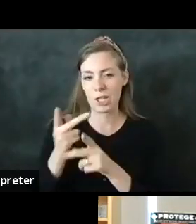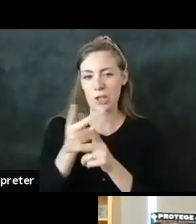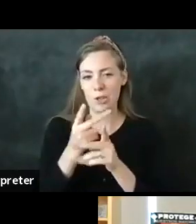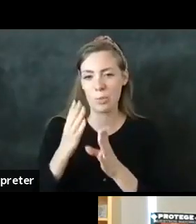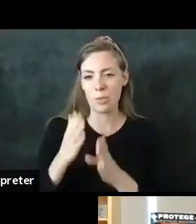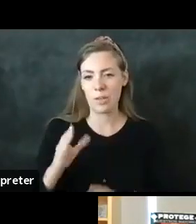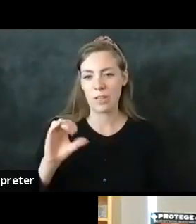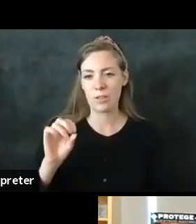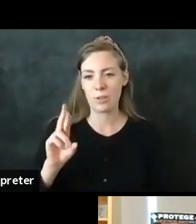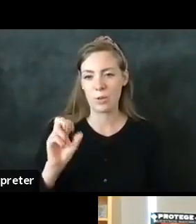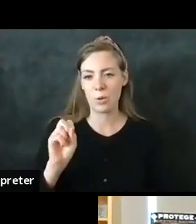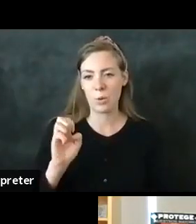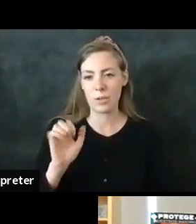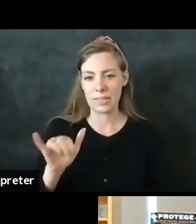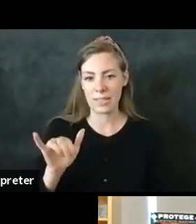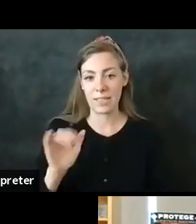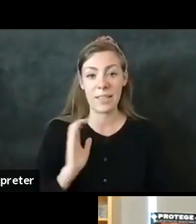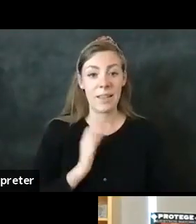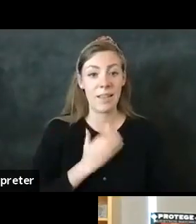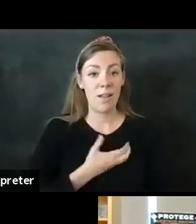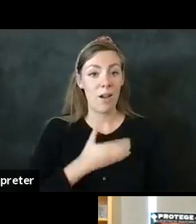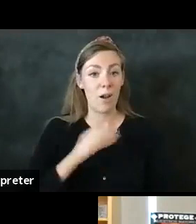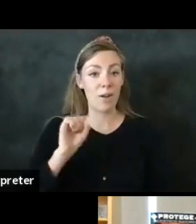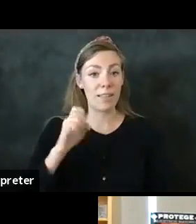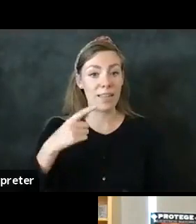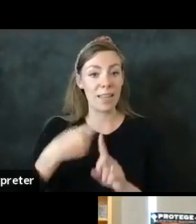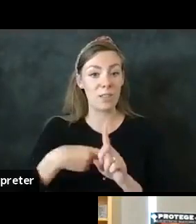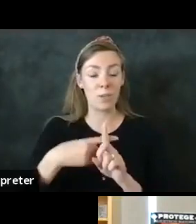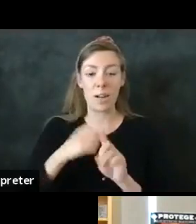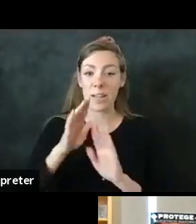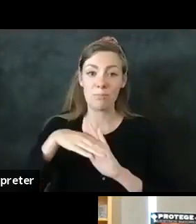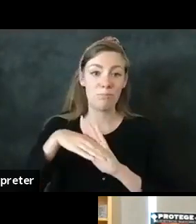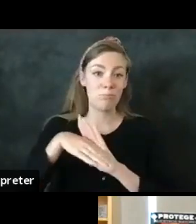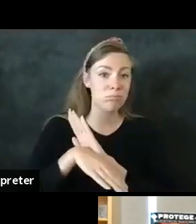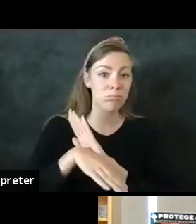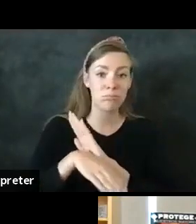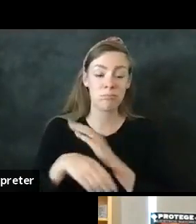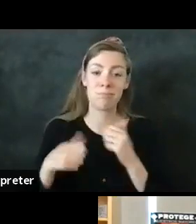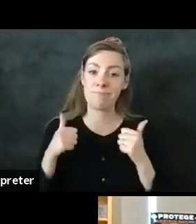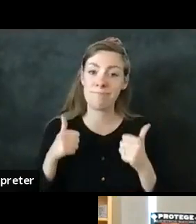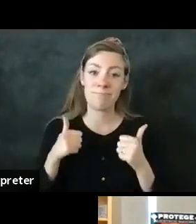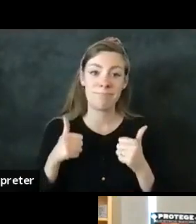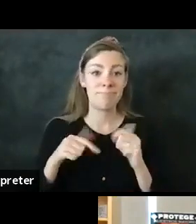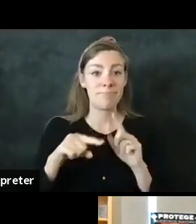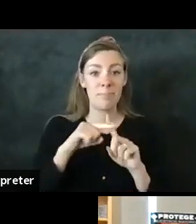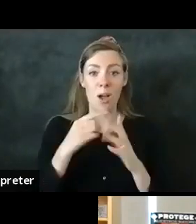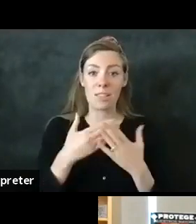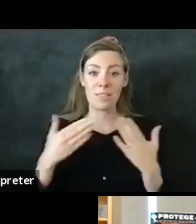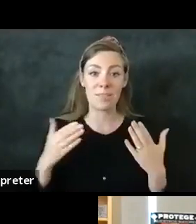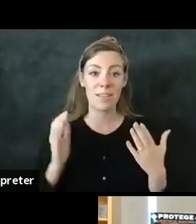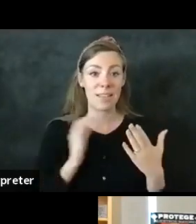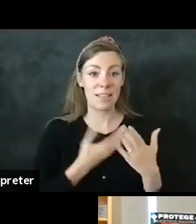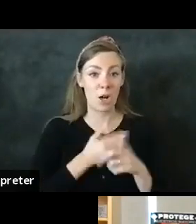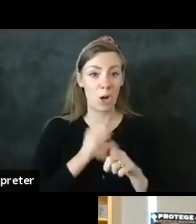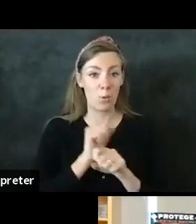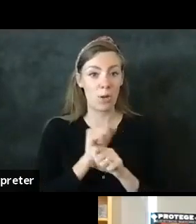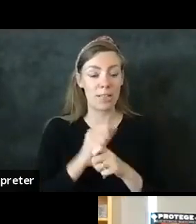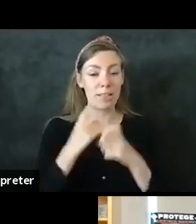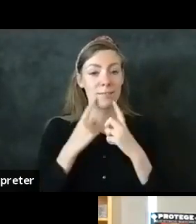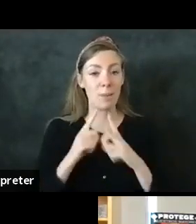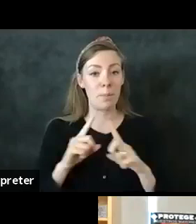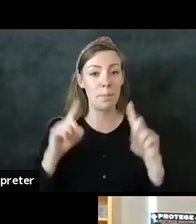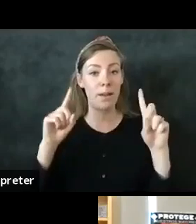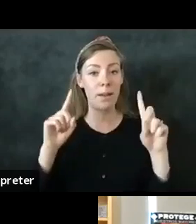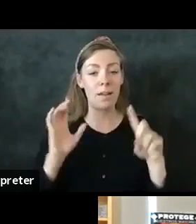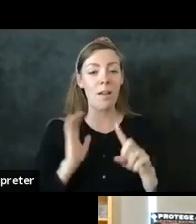Corsi. Our case rate is continuing to decline, which is a positive sign that the measures we have taken are working. Our